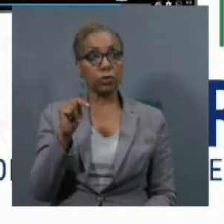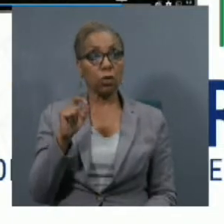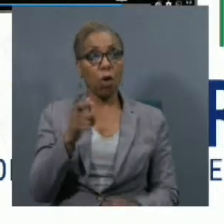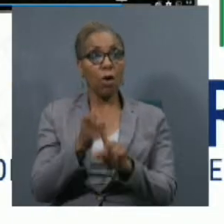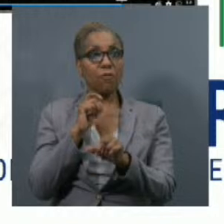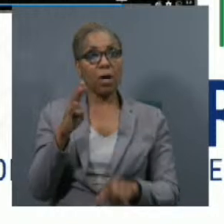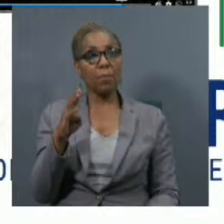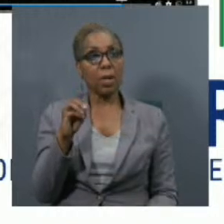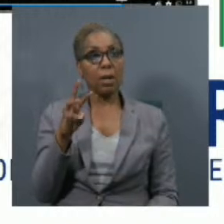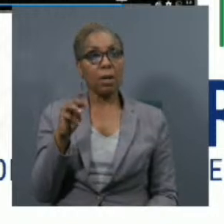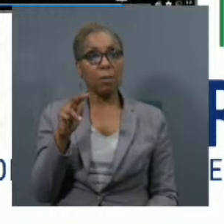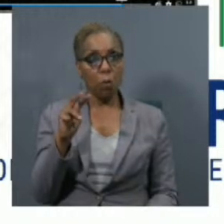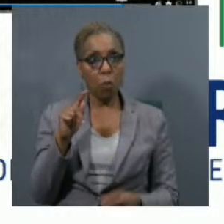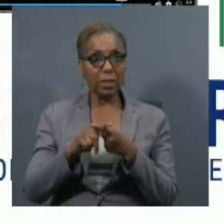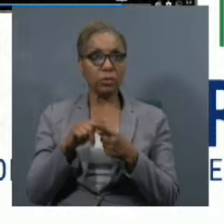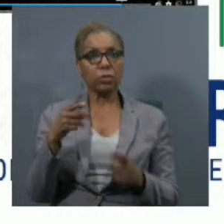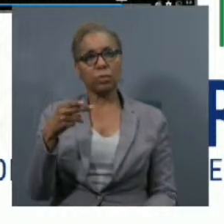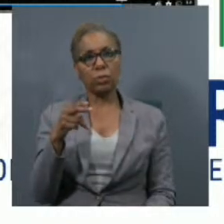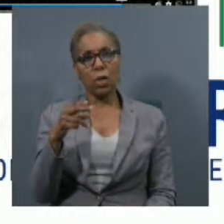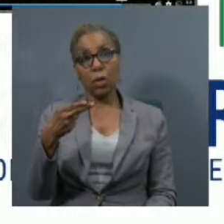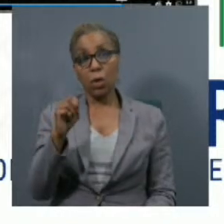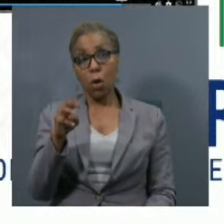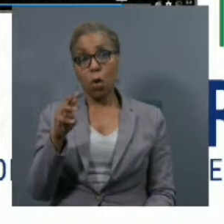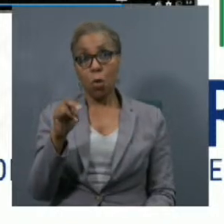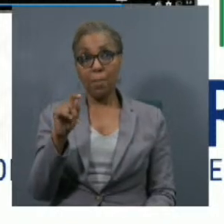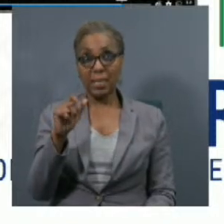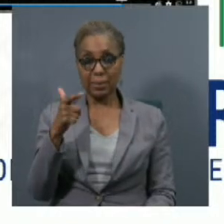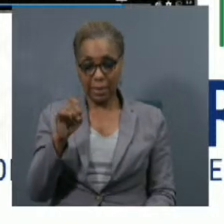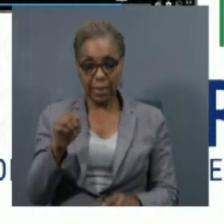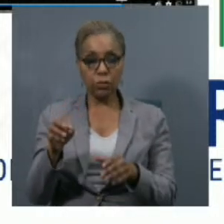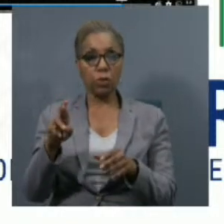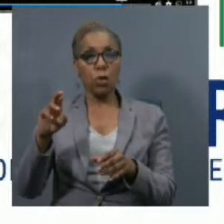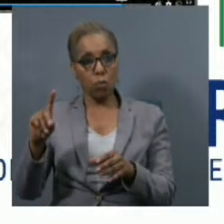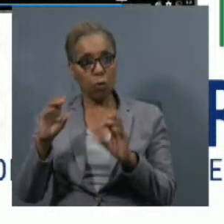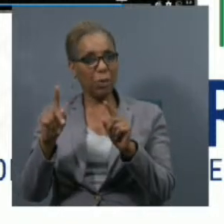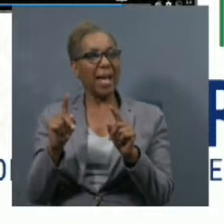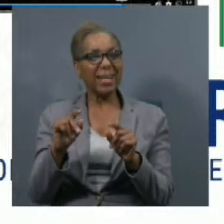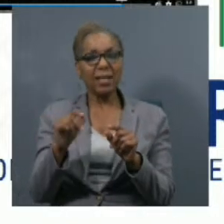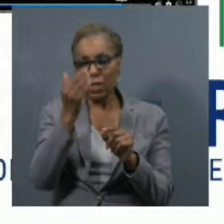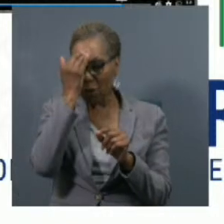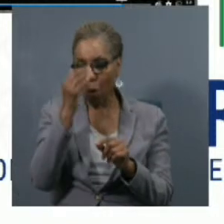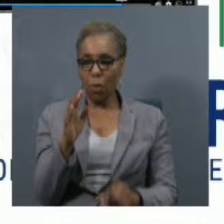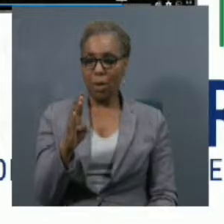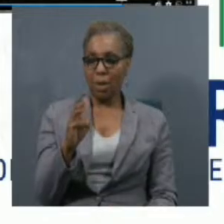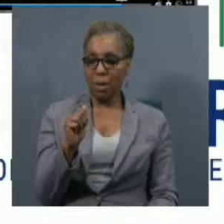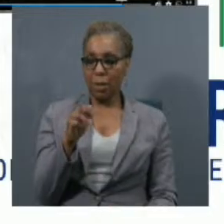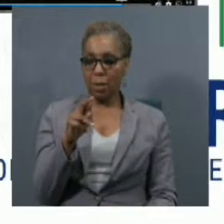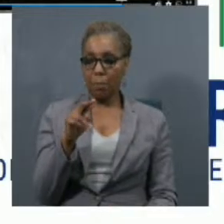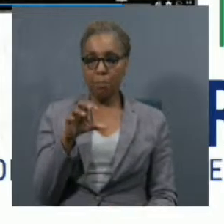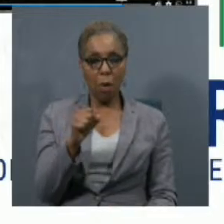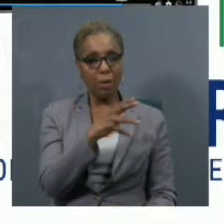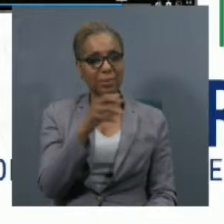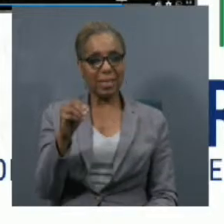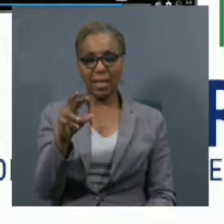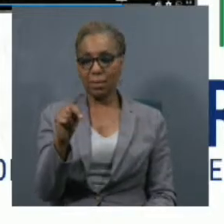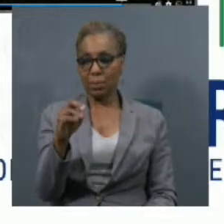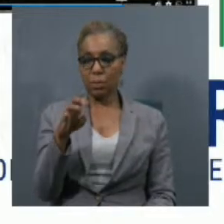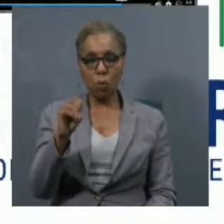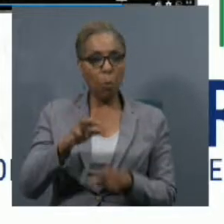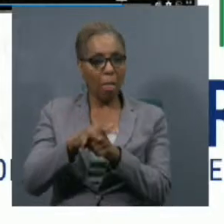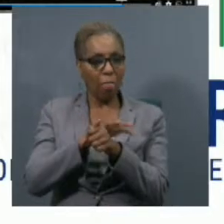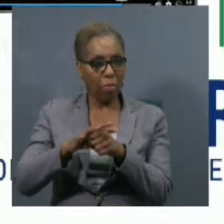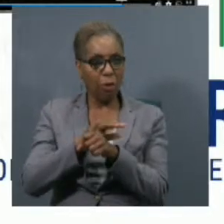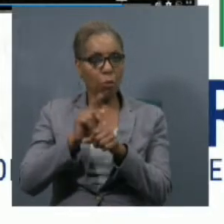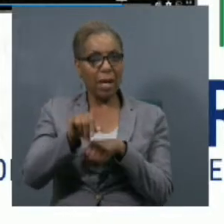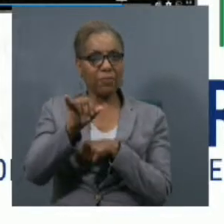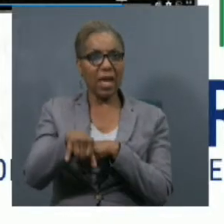Bowman over to Hermitage Road. This is where Barnes & Noble is, basically. This carries approximately 40